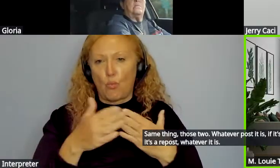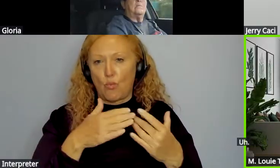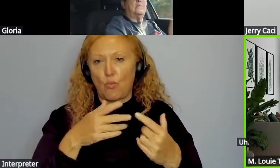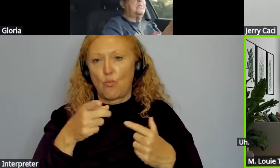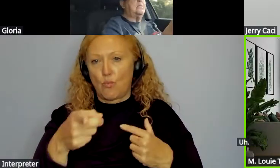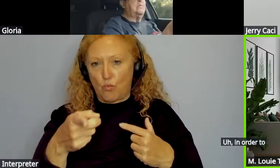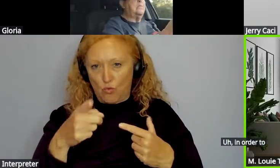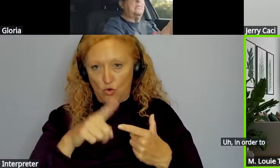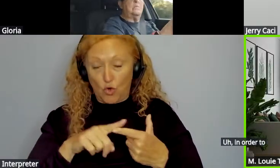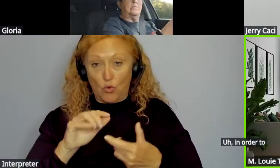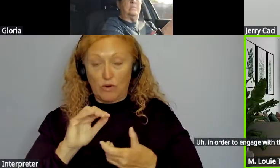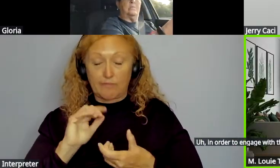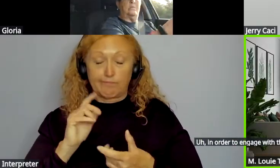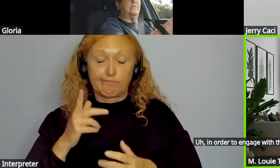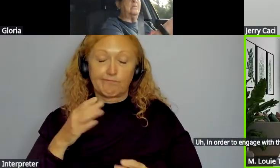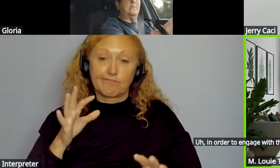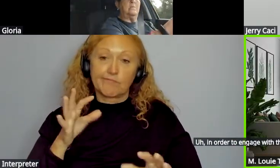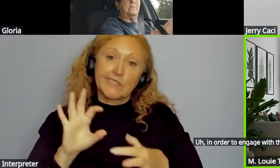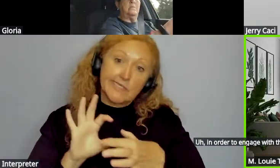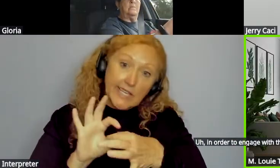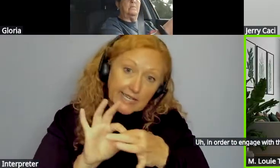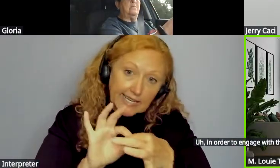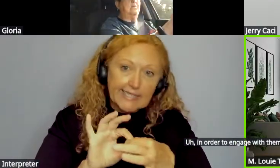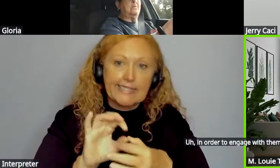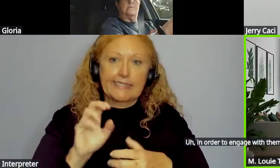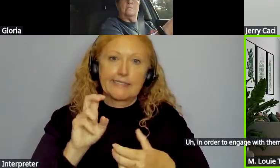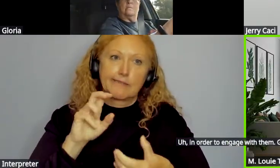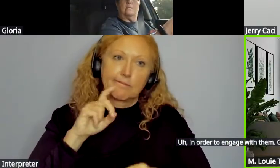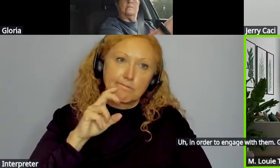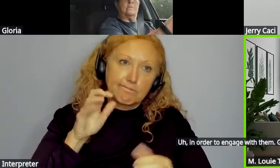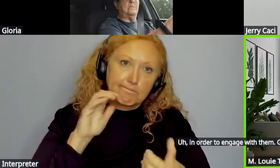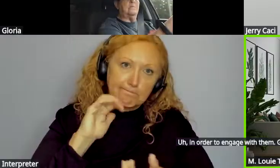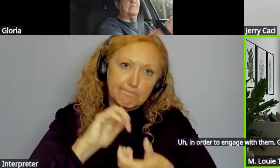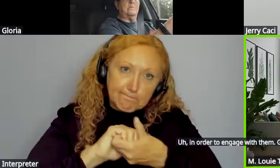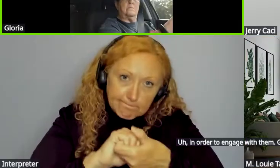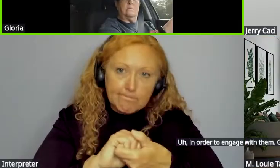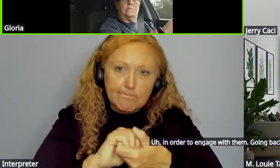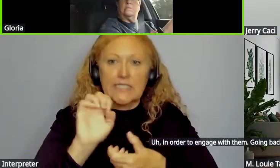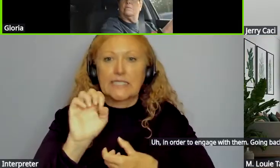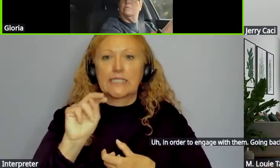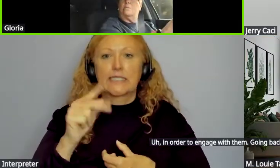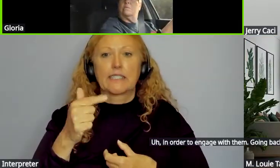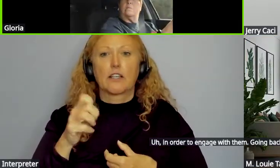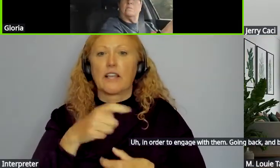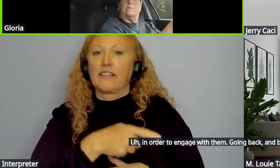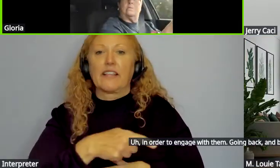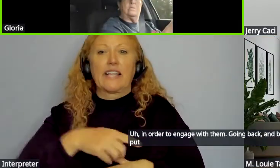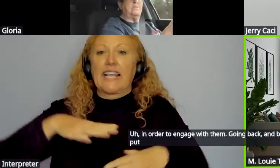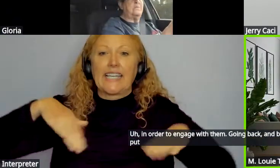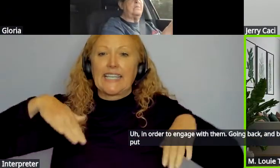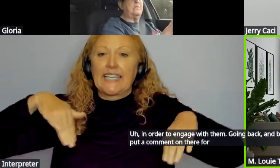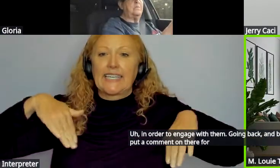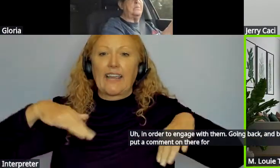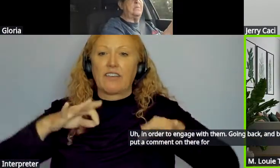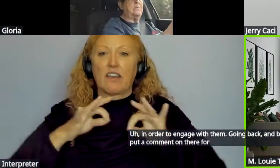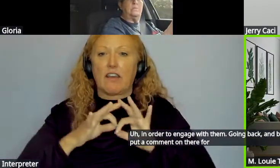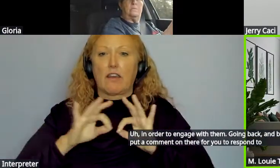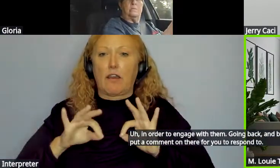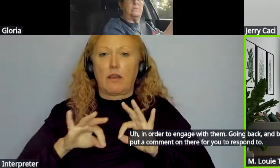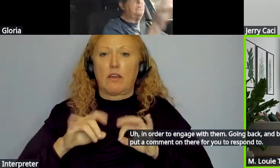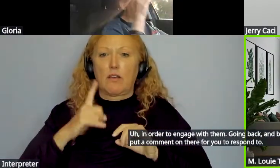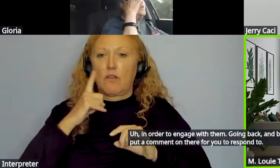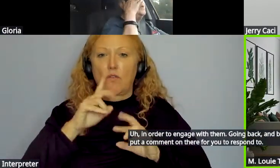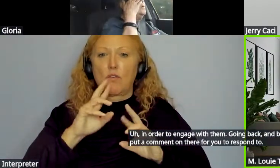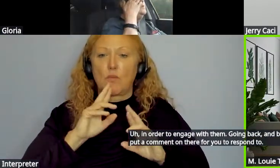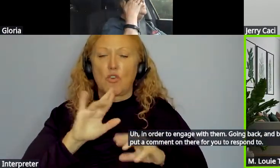to engage with them, going back and because they didn't actually put a comment on there for you to respond to,